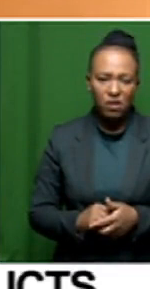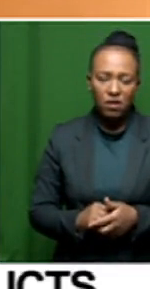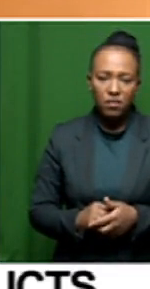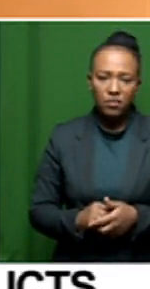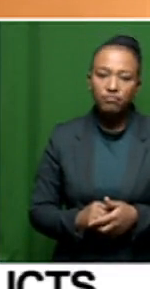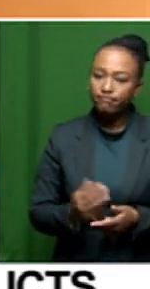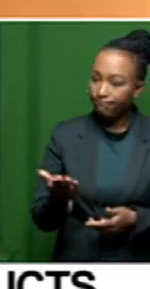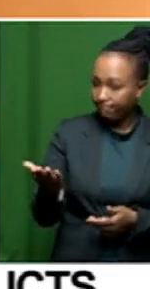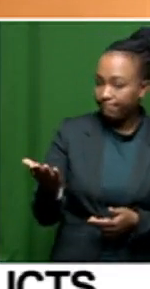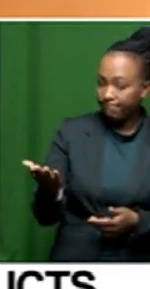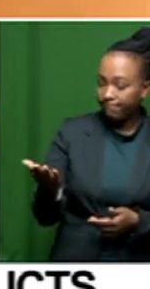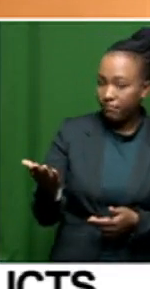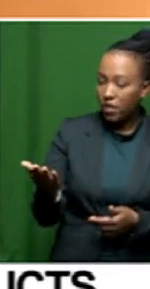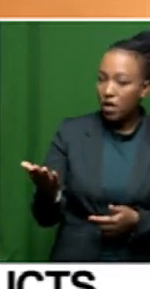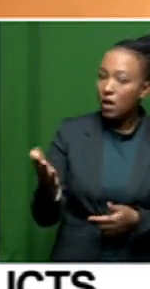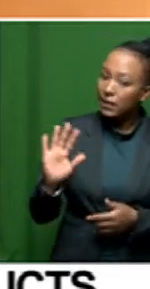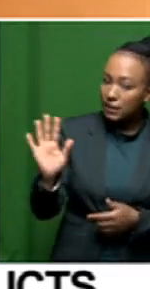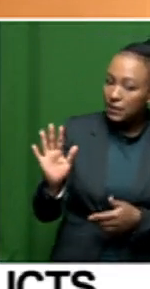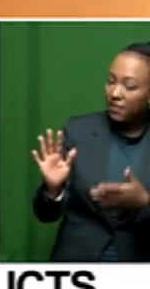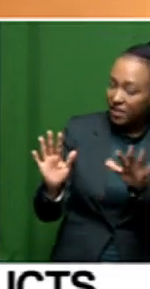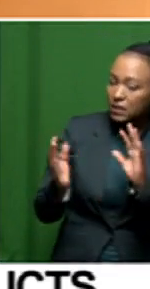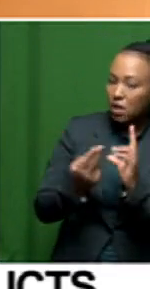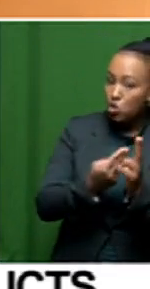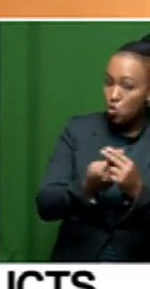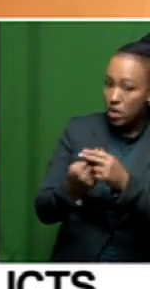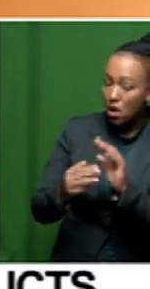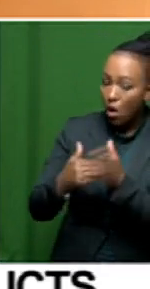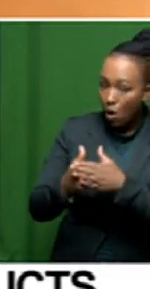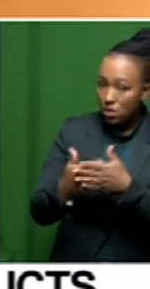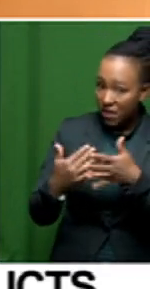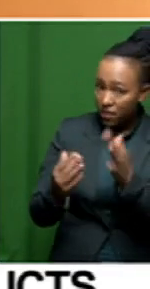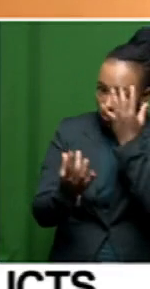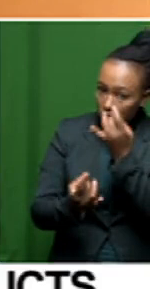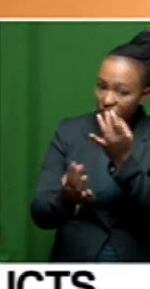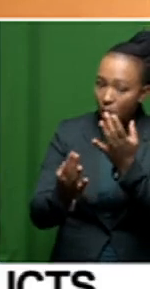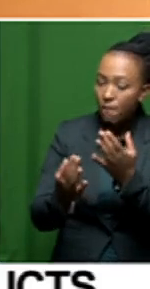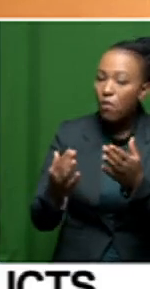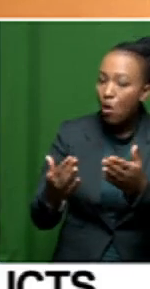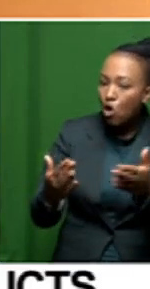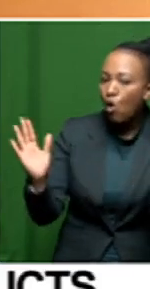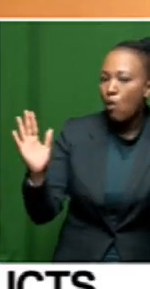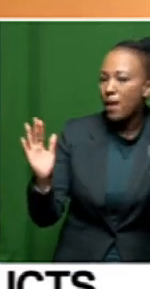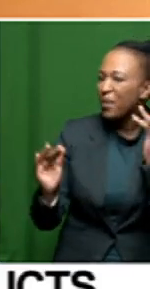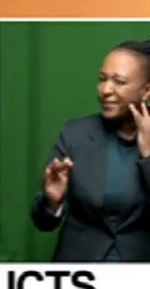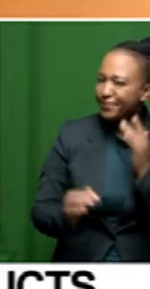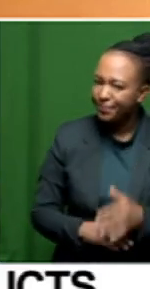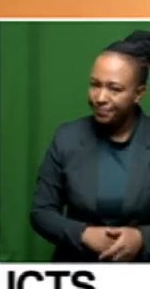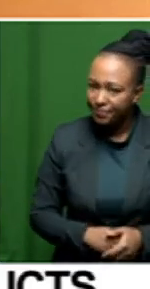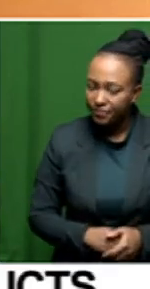maybe. Hence, I'm saying the units that are closed, Ms. Ngwenya, have they given you a time frame as to when those are likely to